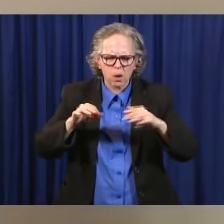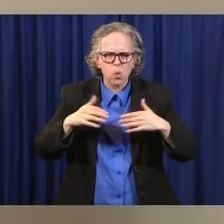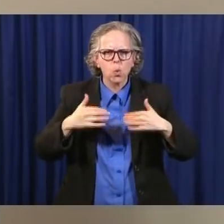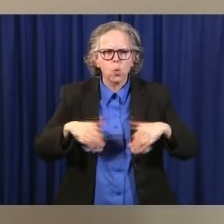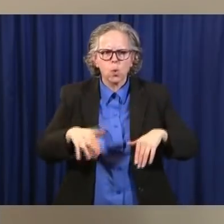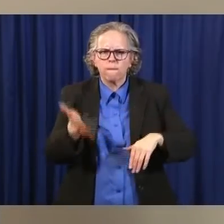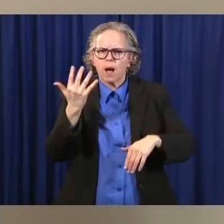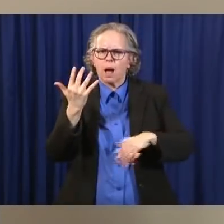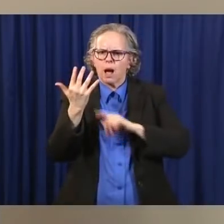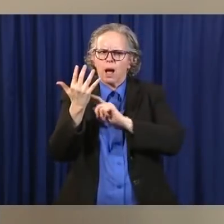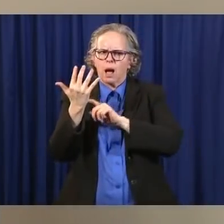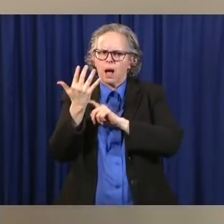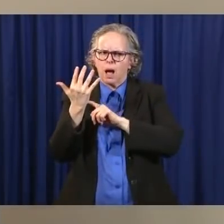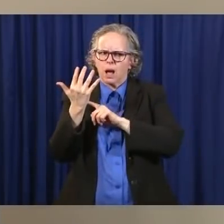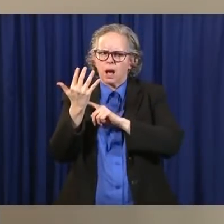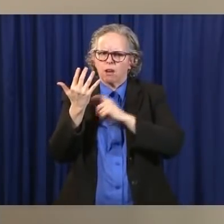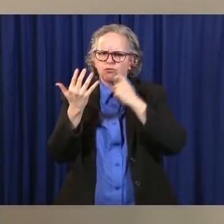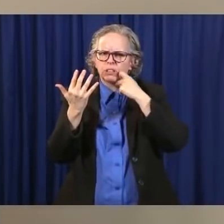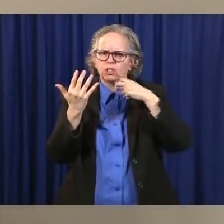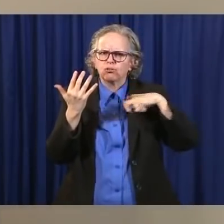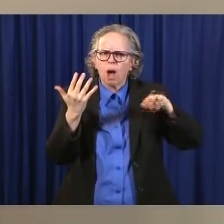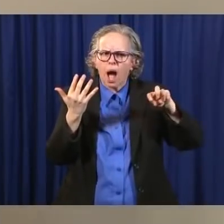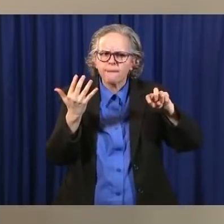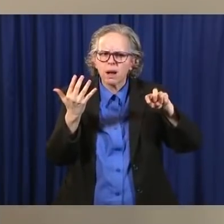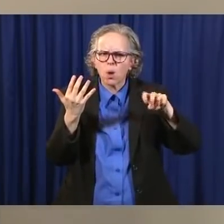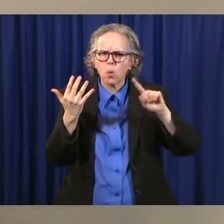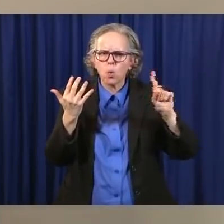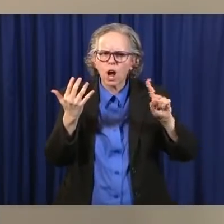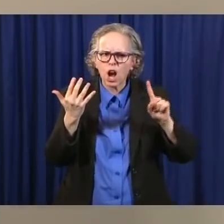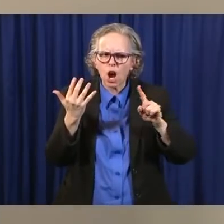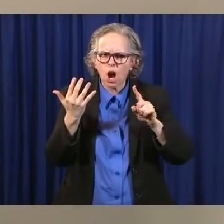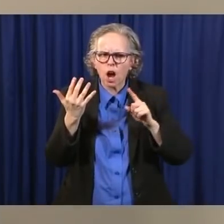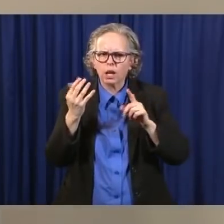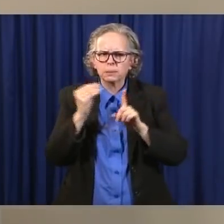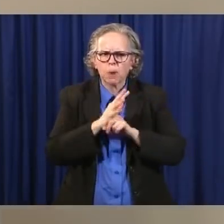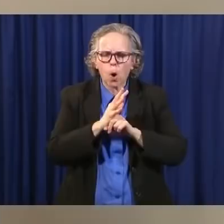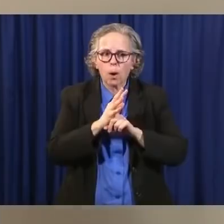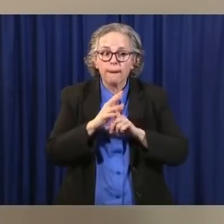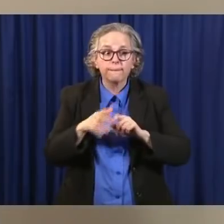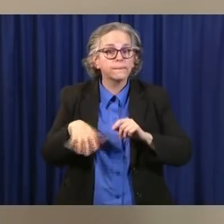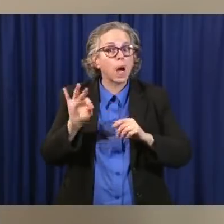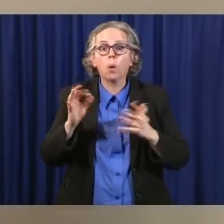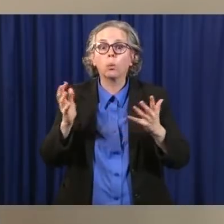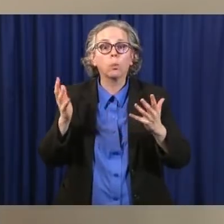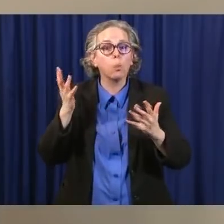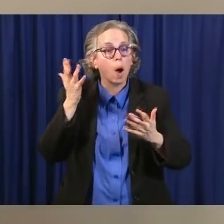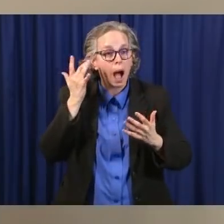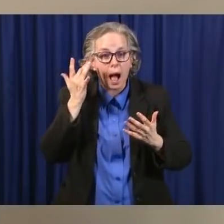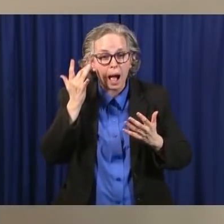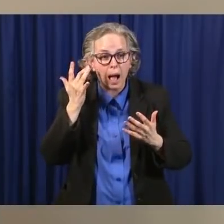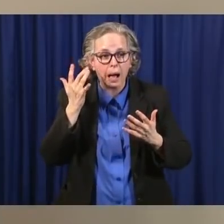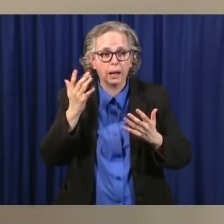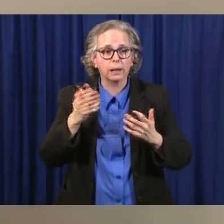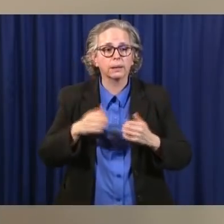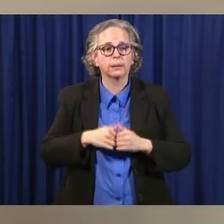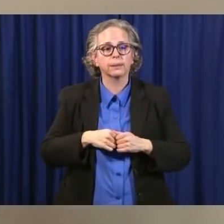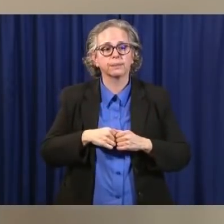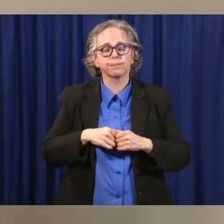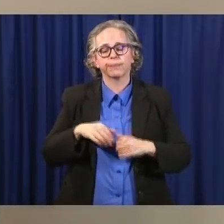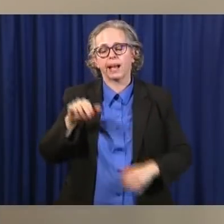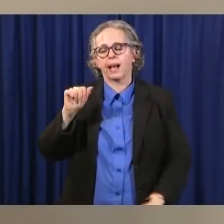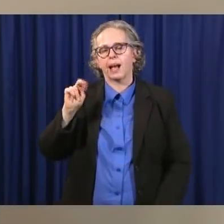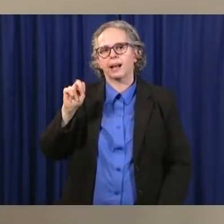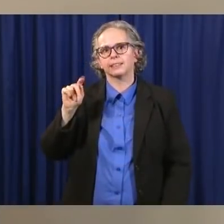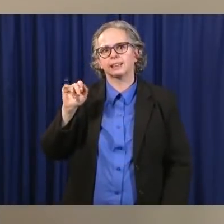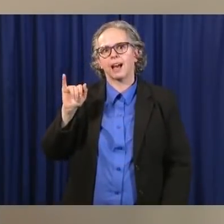with travel. These cases now, we can pick them up because of the antibody testing that the Lieutenant Governor mentioned. So we